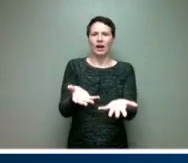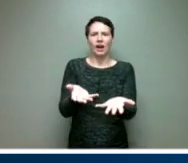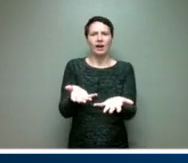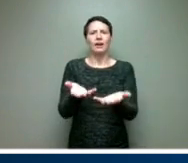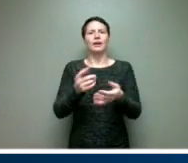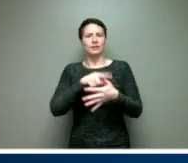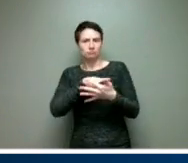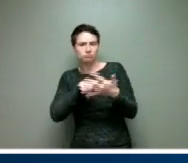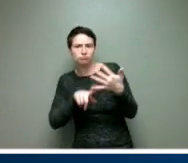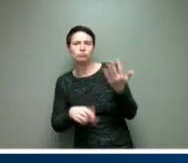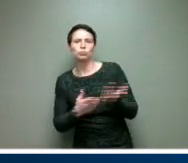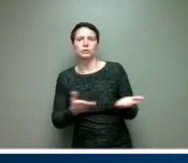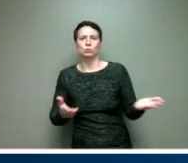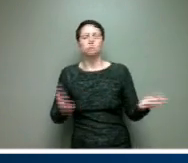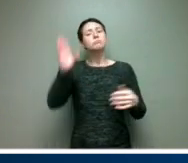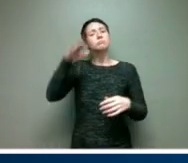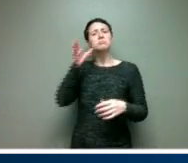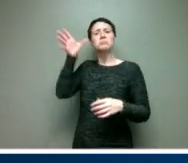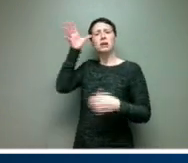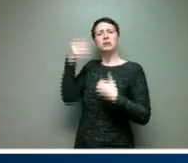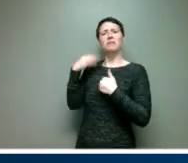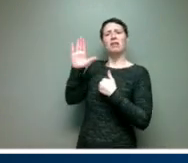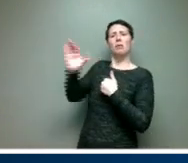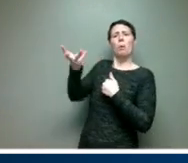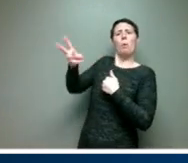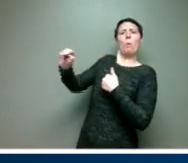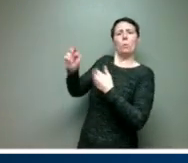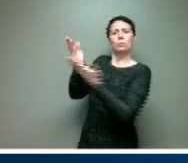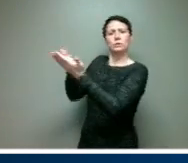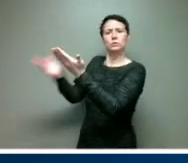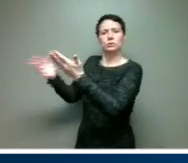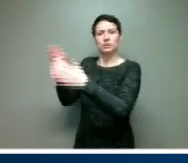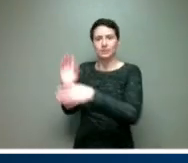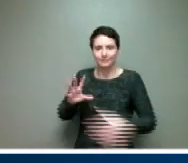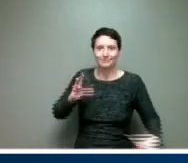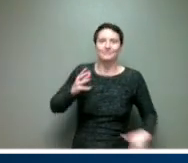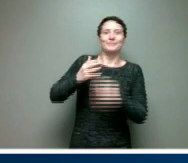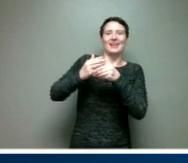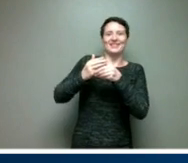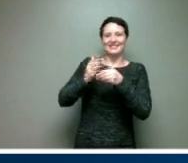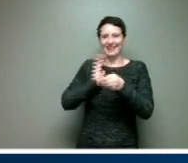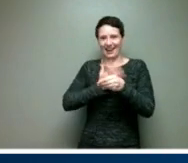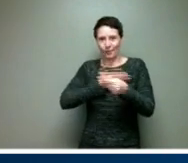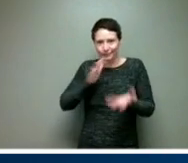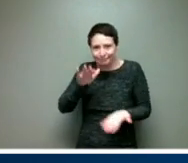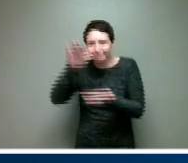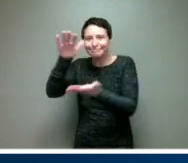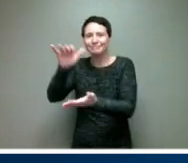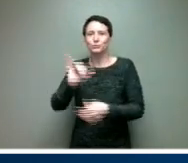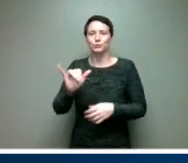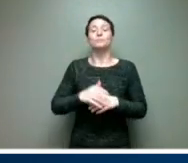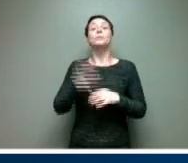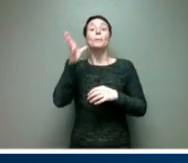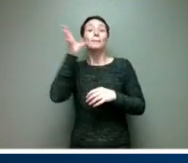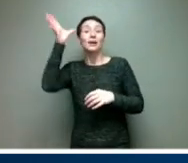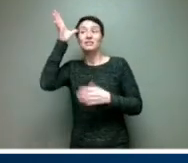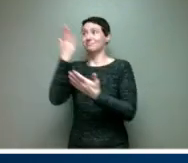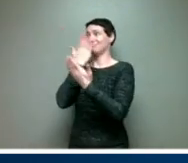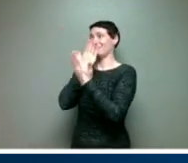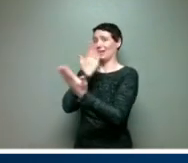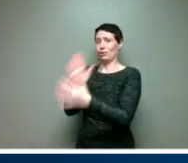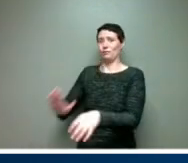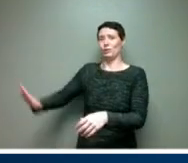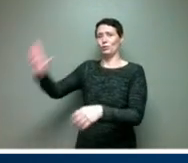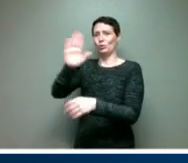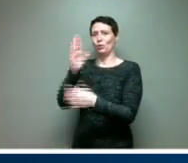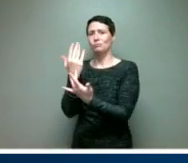so I wanted to say thank you to our parents, one, for your patience, and two, for just